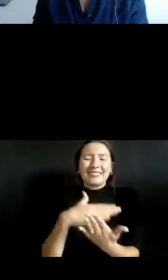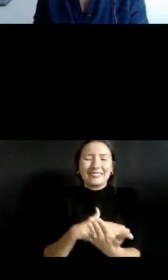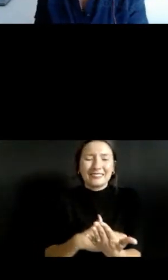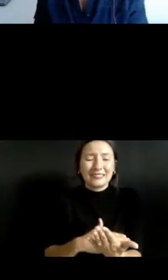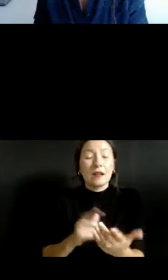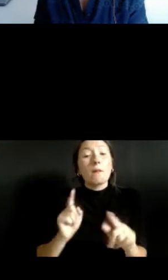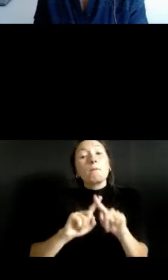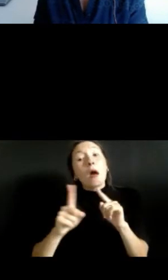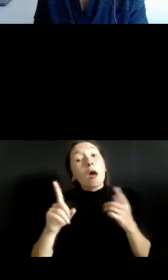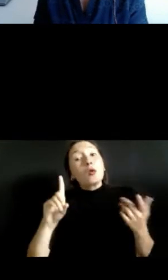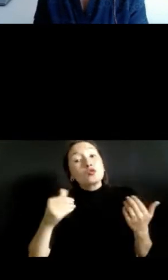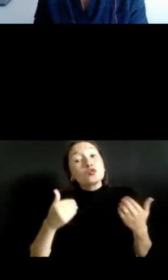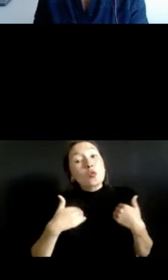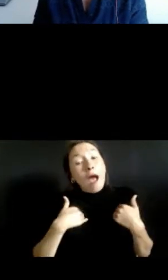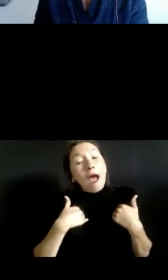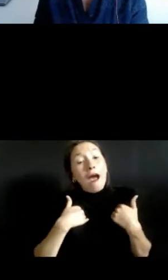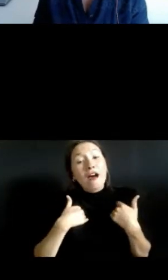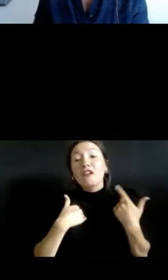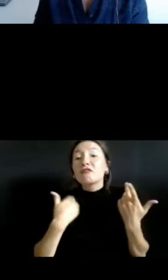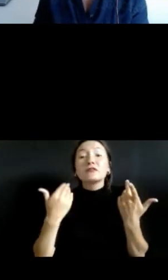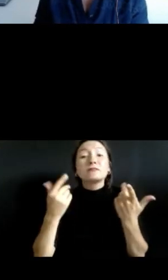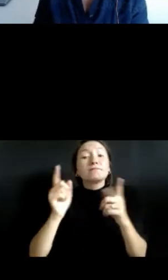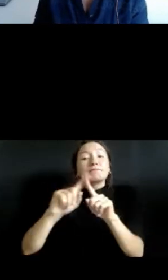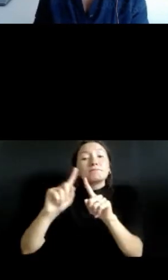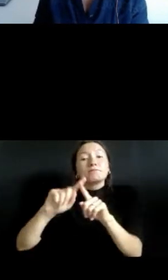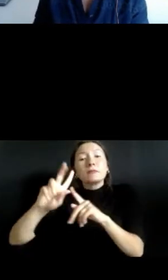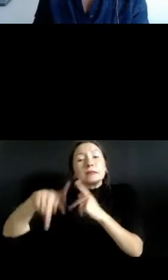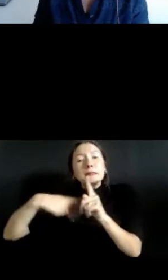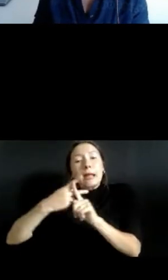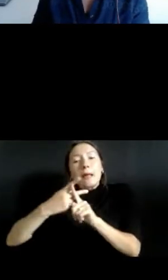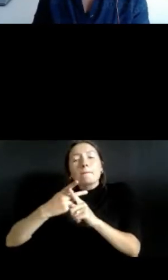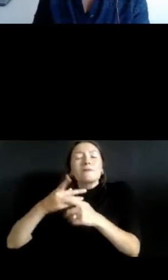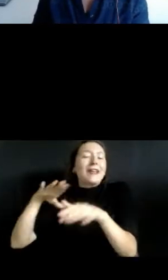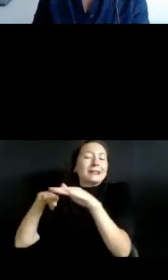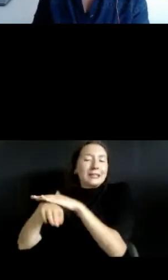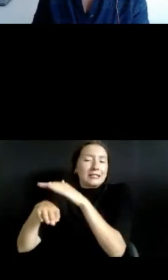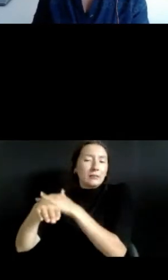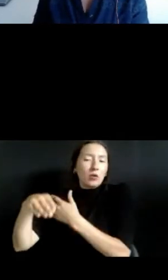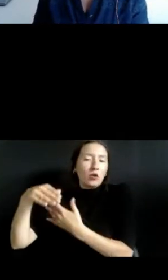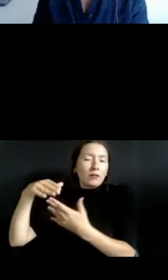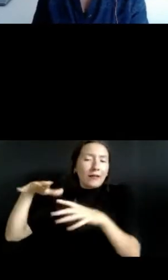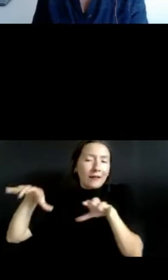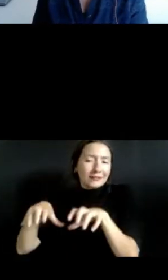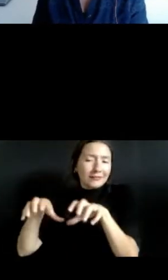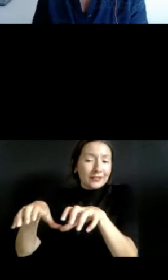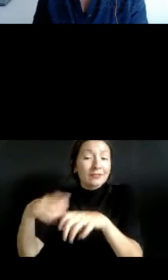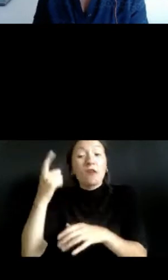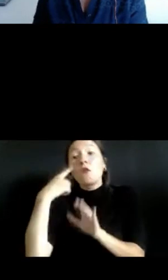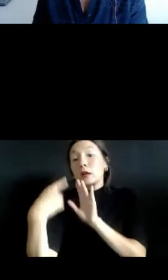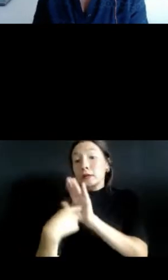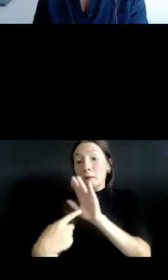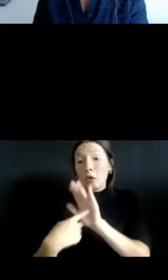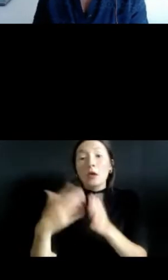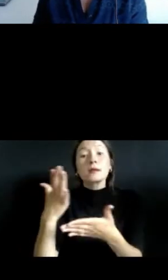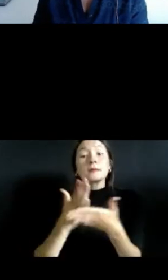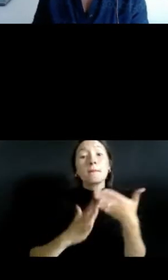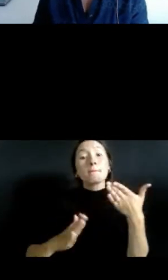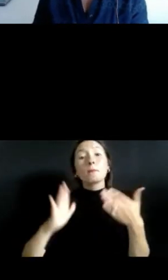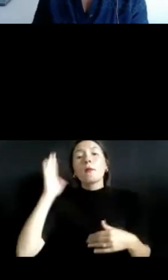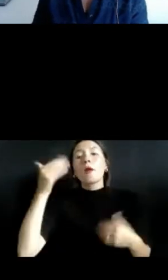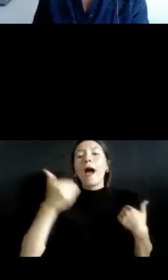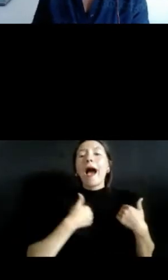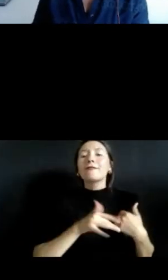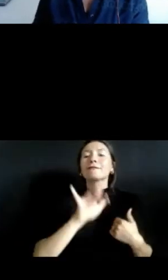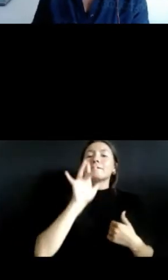activities which are accessible. So for example, some have drop-down alternatives for matching and sequencing drag and drops, which